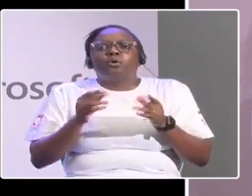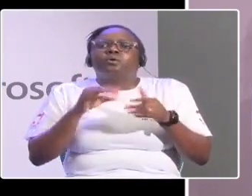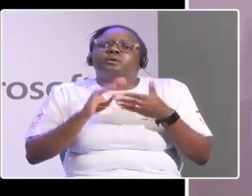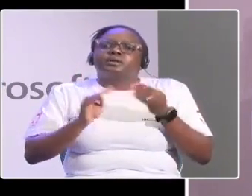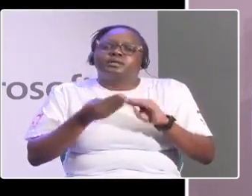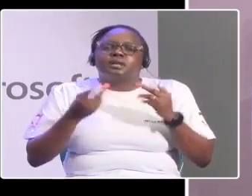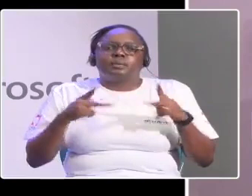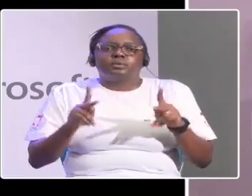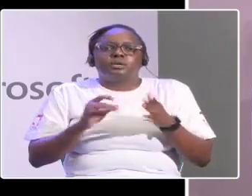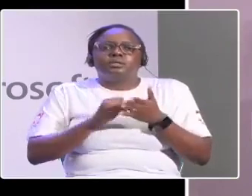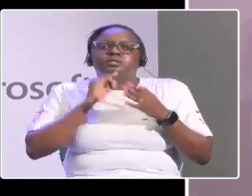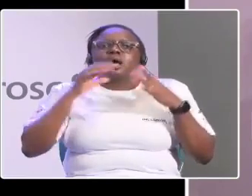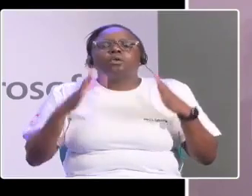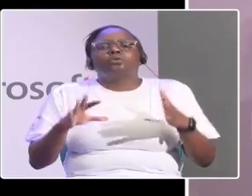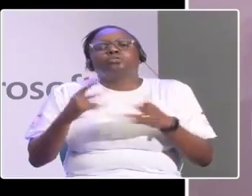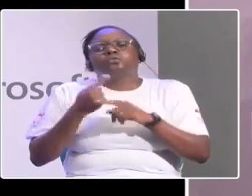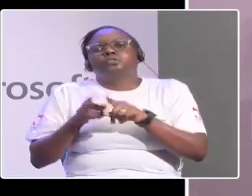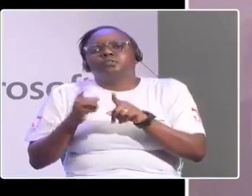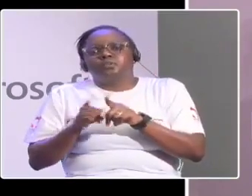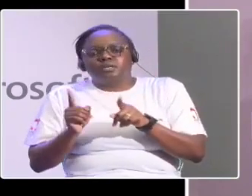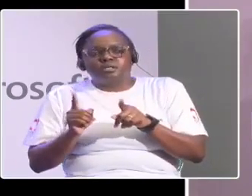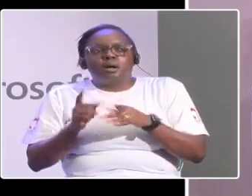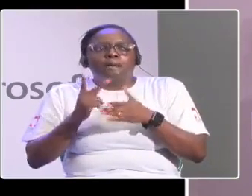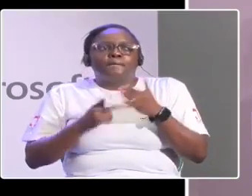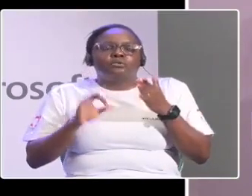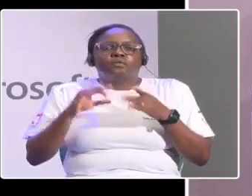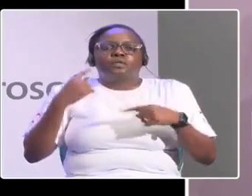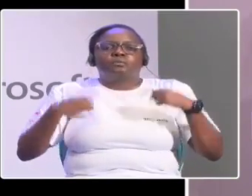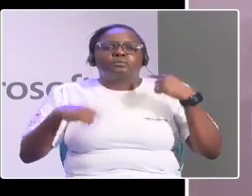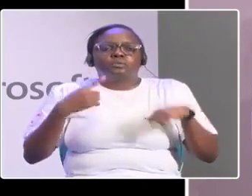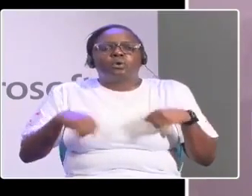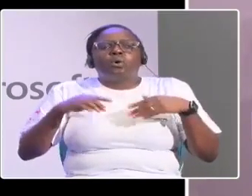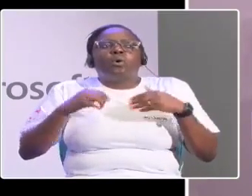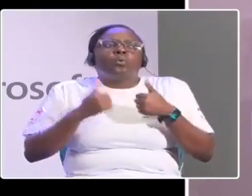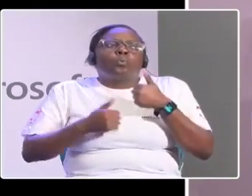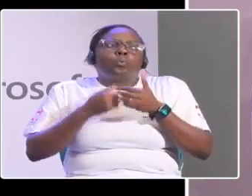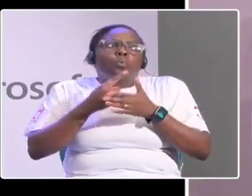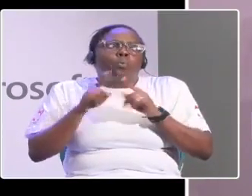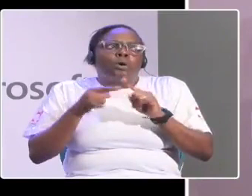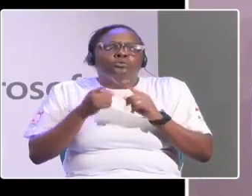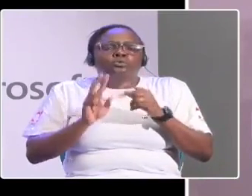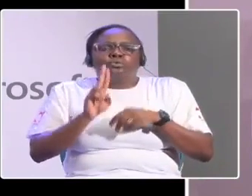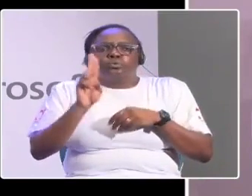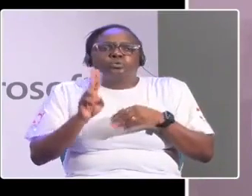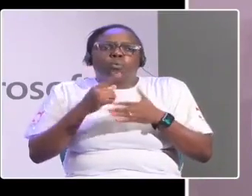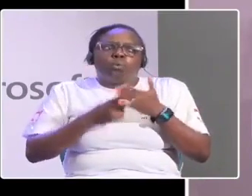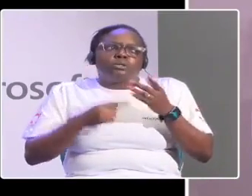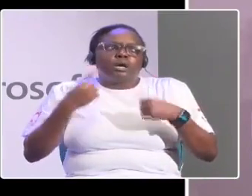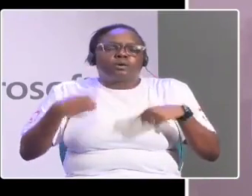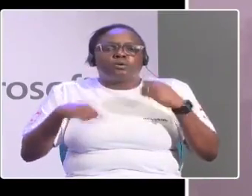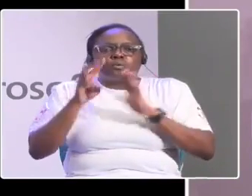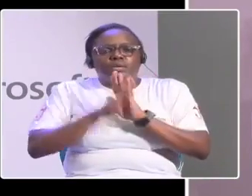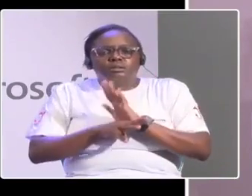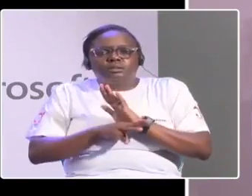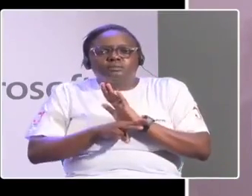many different parts of the argument. And you kind of have to learn of when do you use which part of the argument and the pitch.